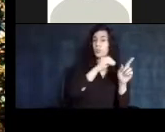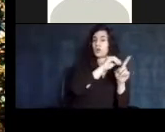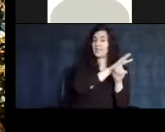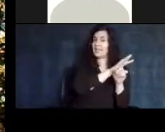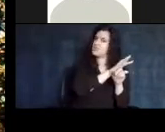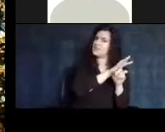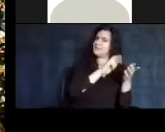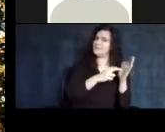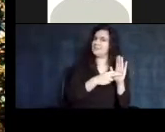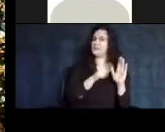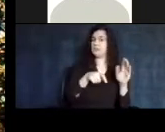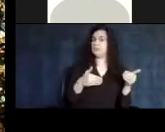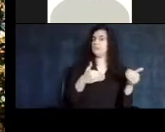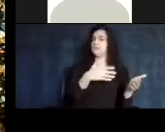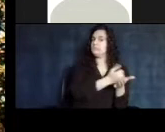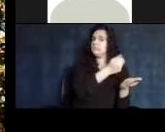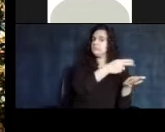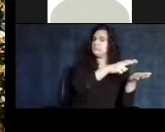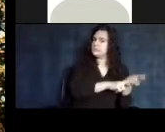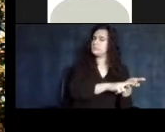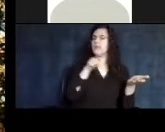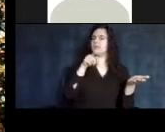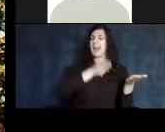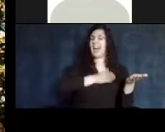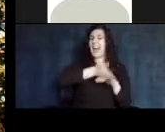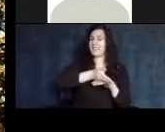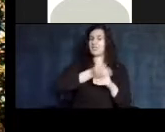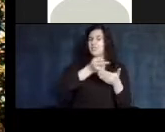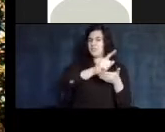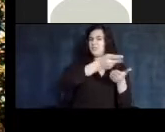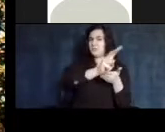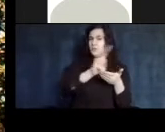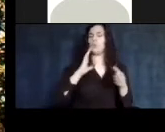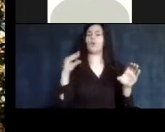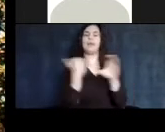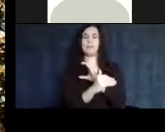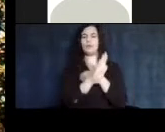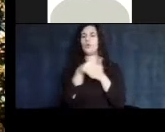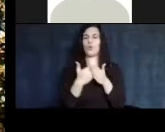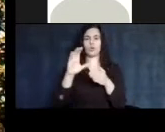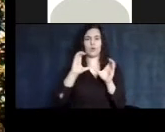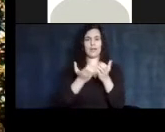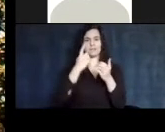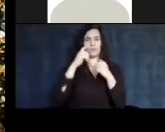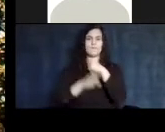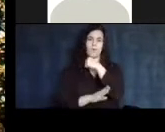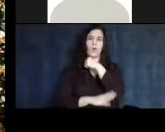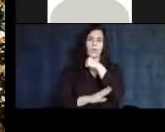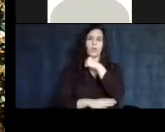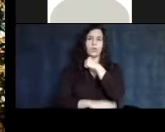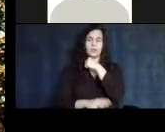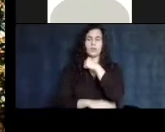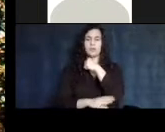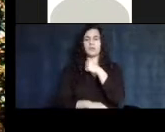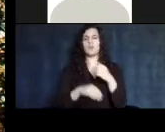you register, they'll send you an email with your fall classes. So they will, from the form that you